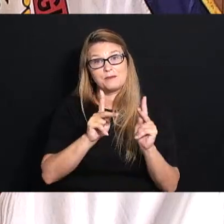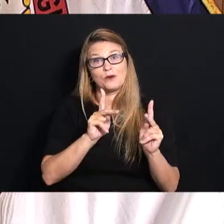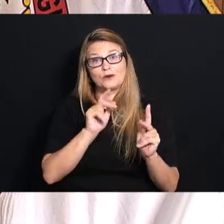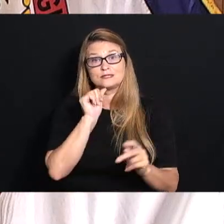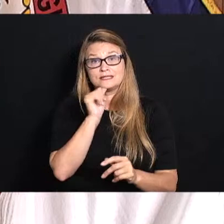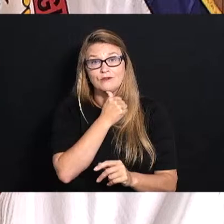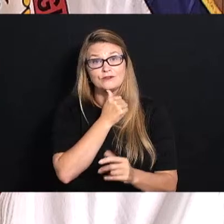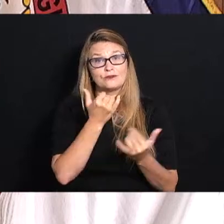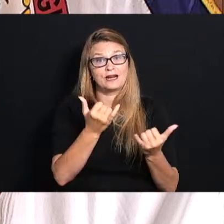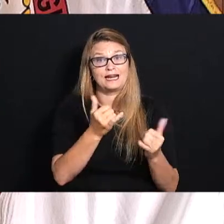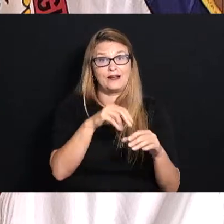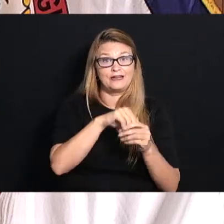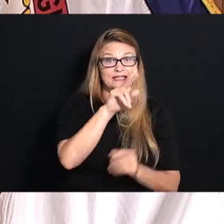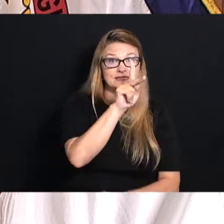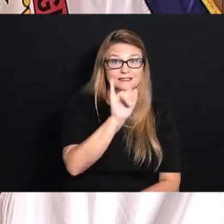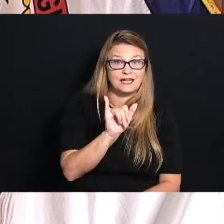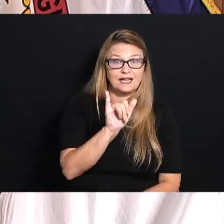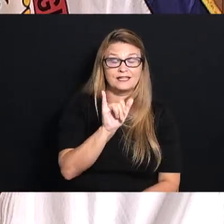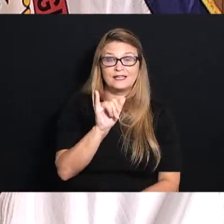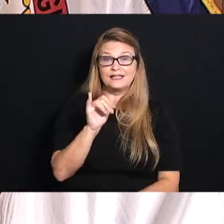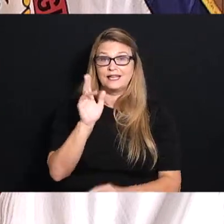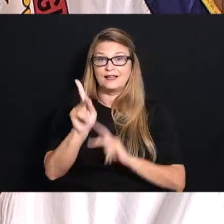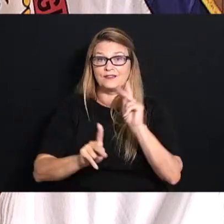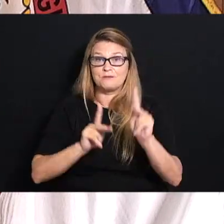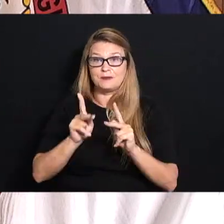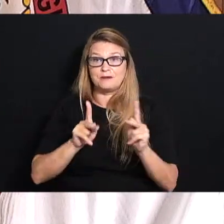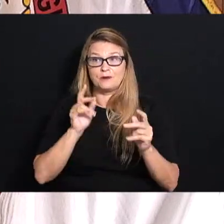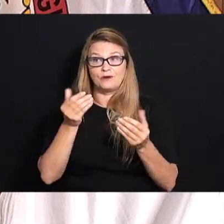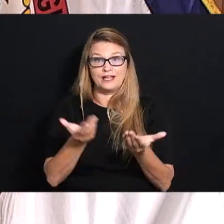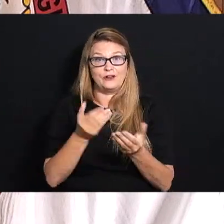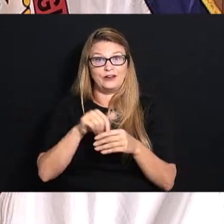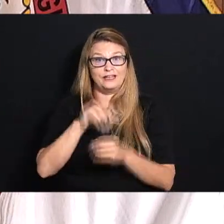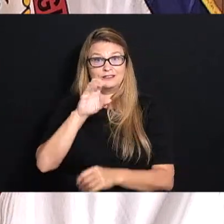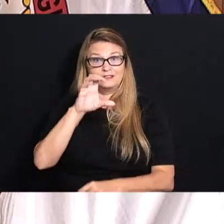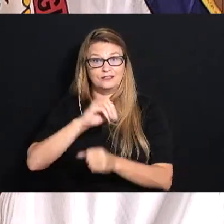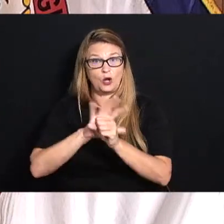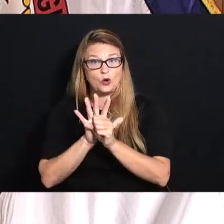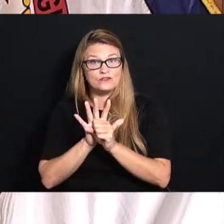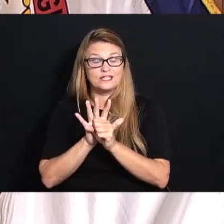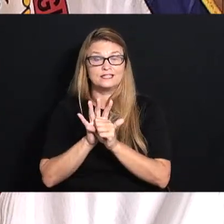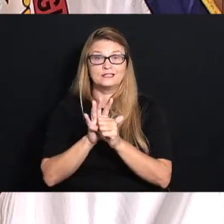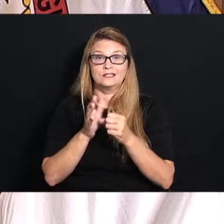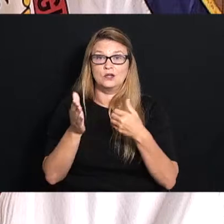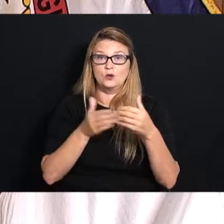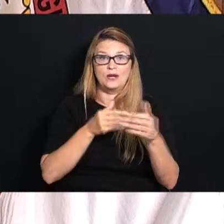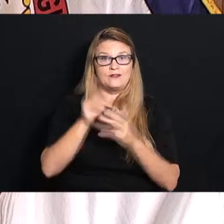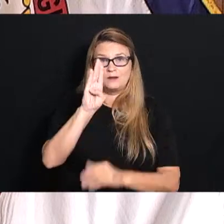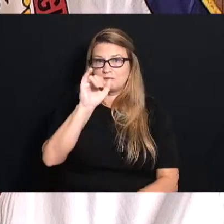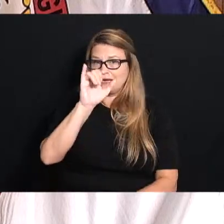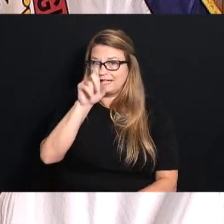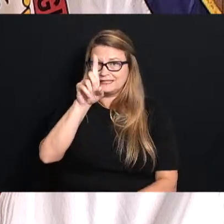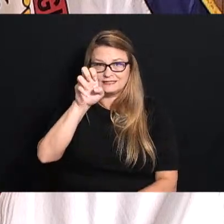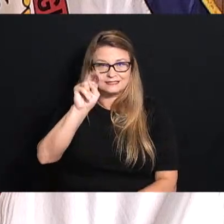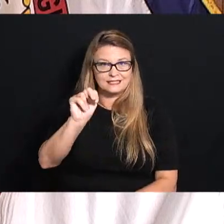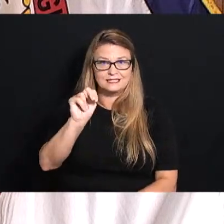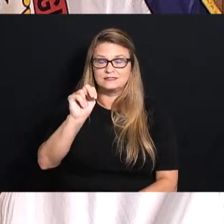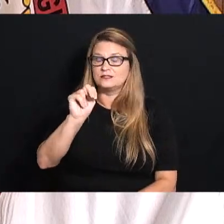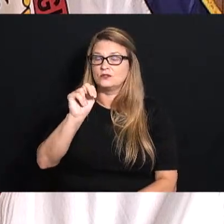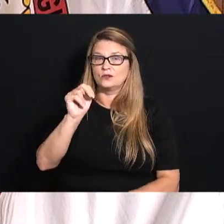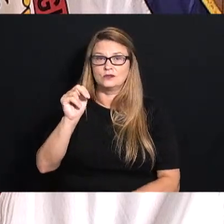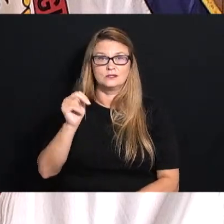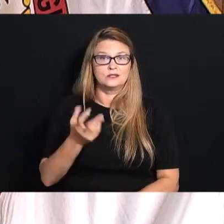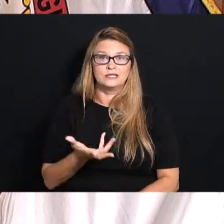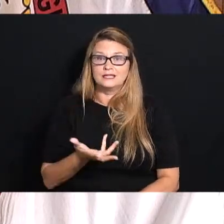be in Kentucky or all these that we've lost from COVID, whether they be at Basin, you know, or wherever it may